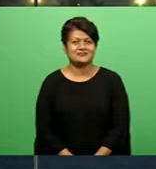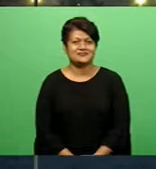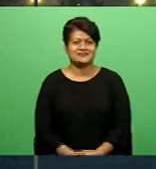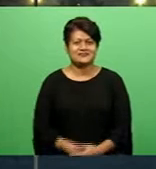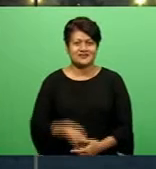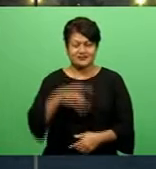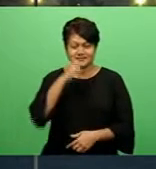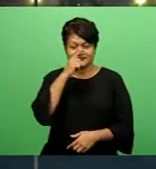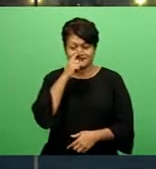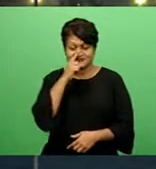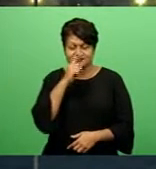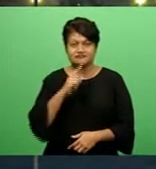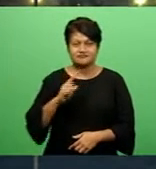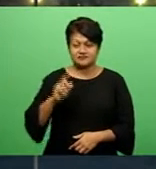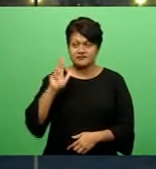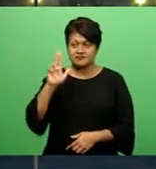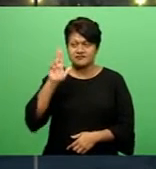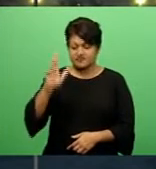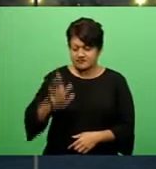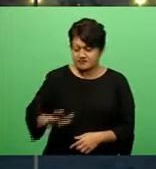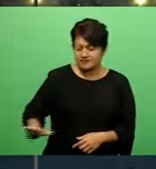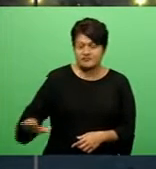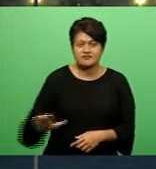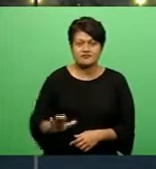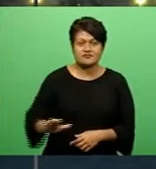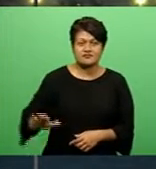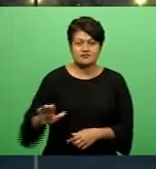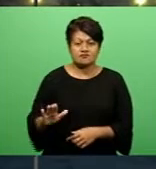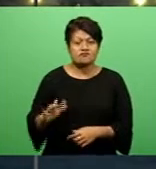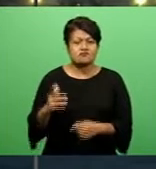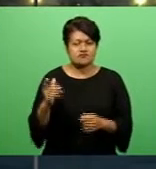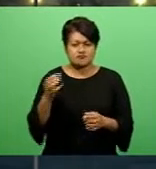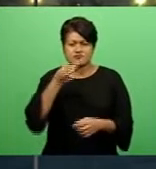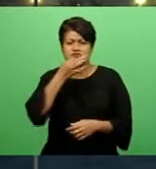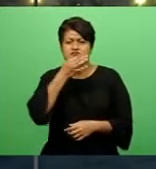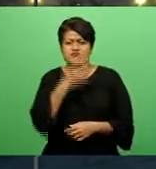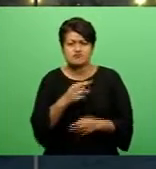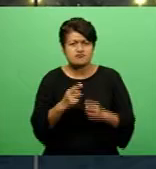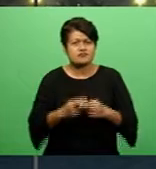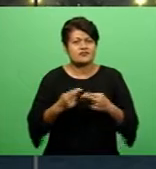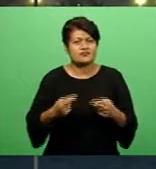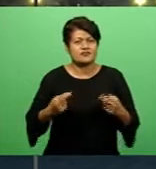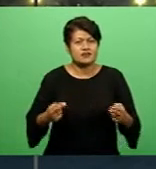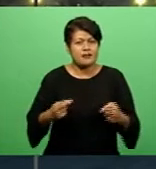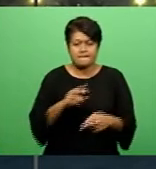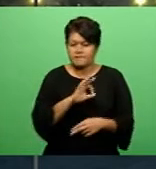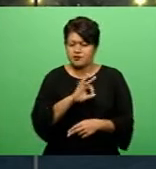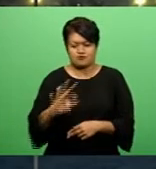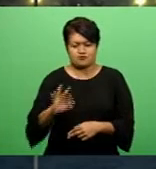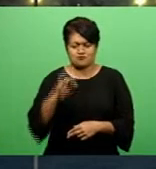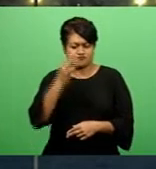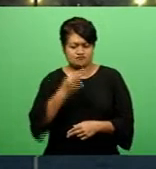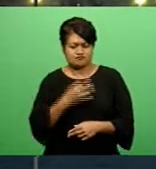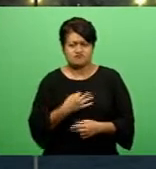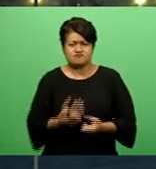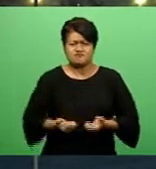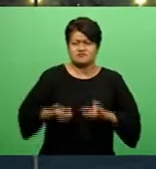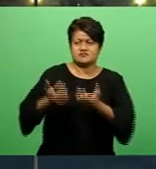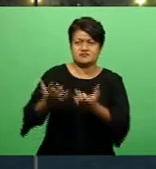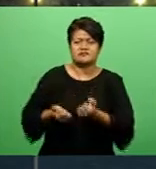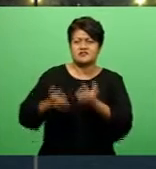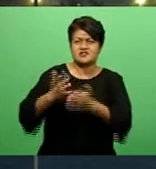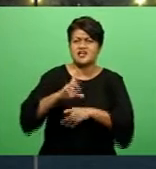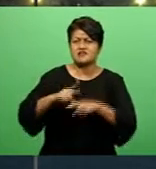The people of Vanuatu in the Lau group may have limited resources, but they do not believe in burdening the government with everything they